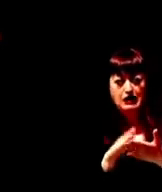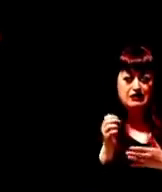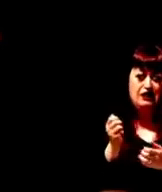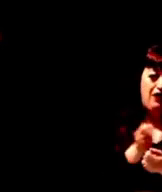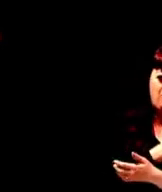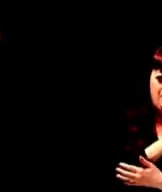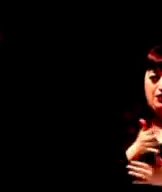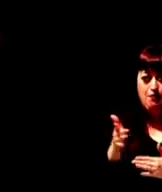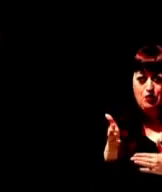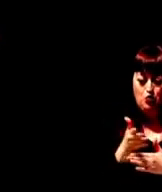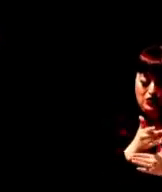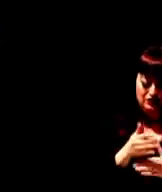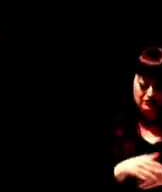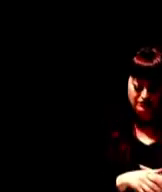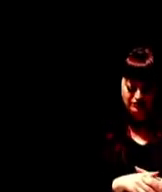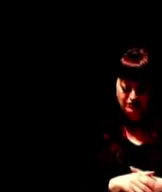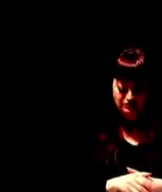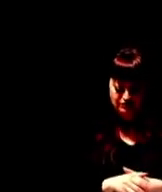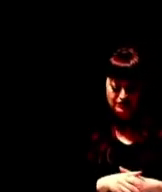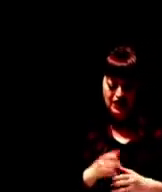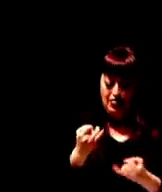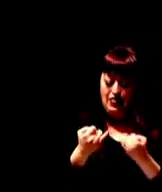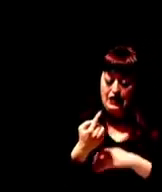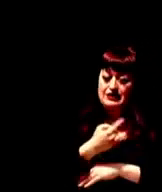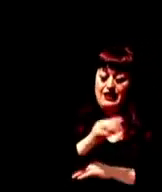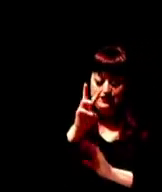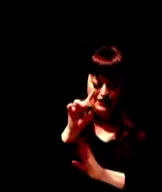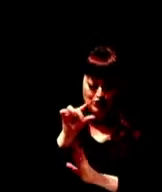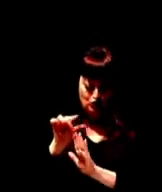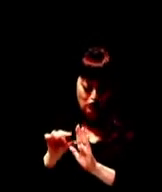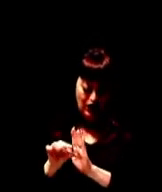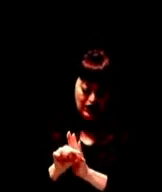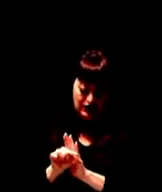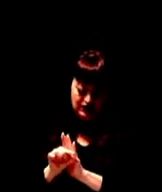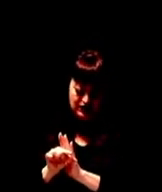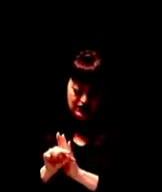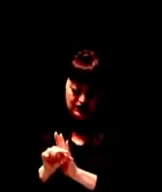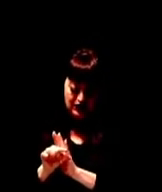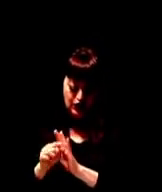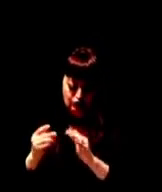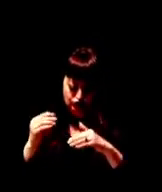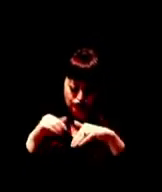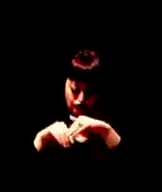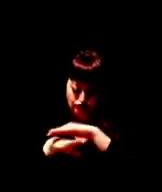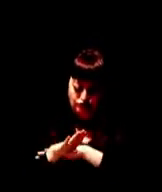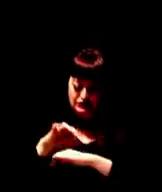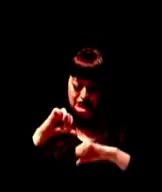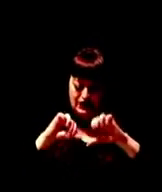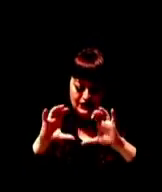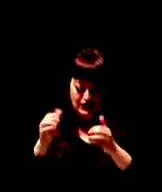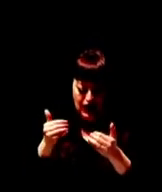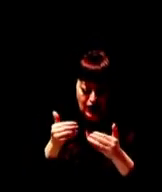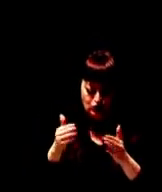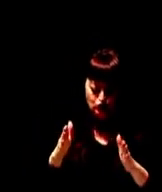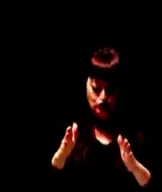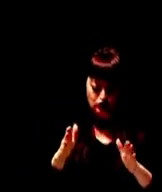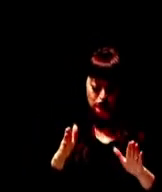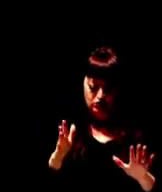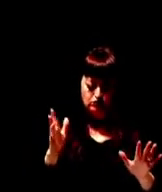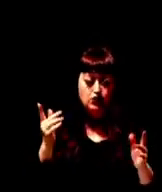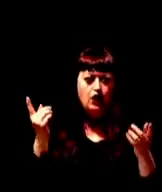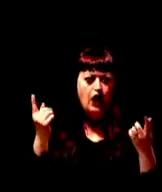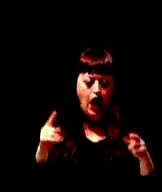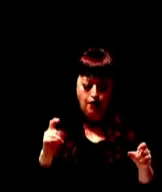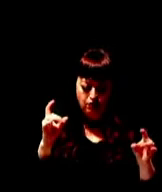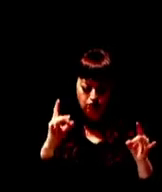between. The last day of sixth grade, where we were shuttled into our science classrooms to protect us from the freak storm that appeared over us